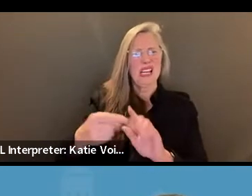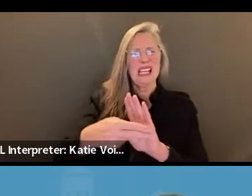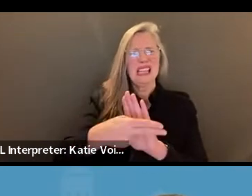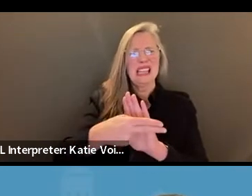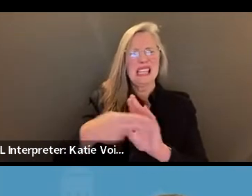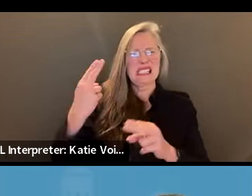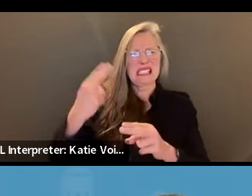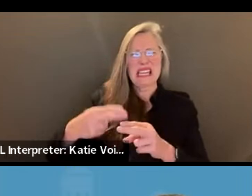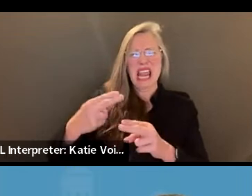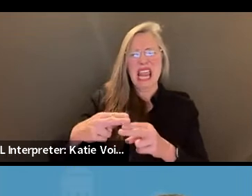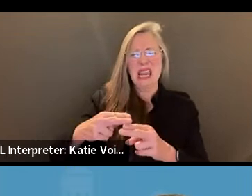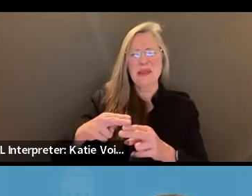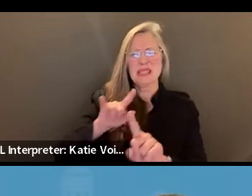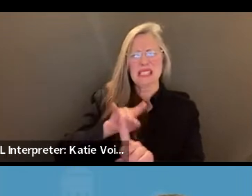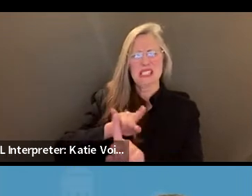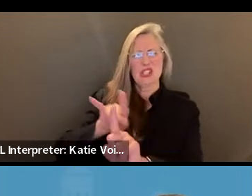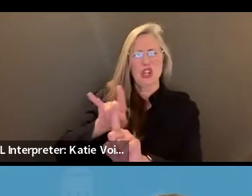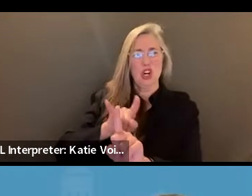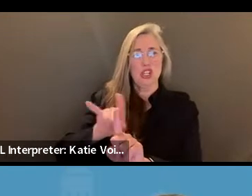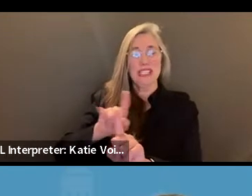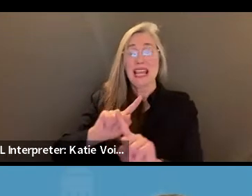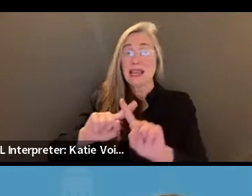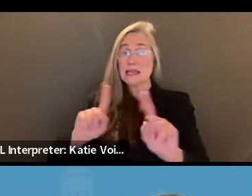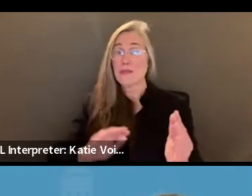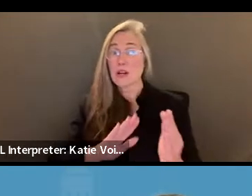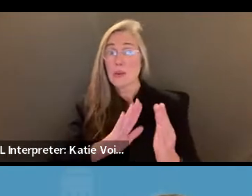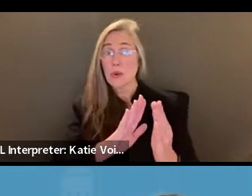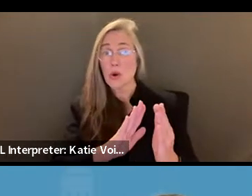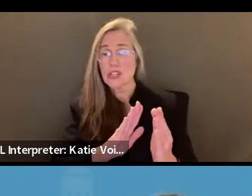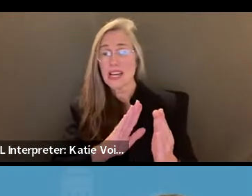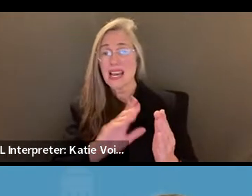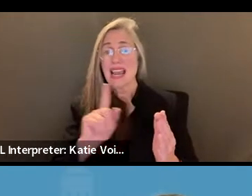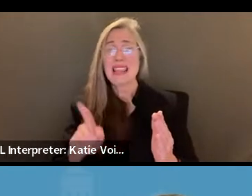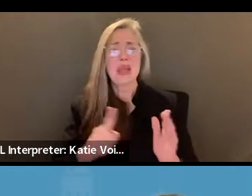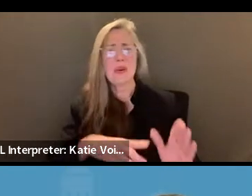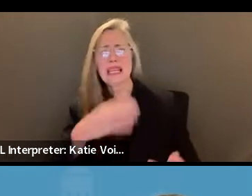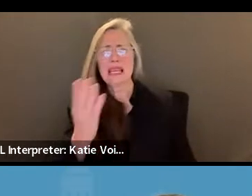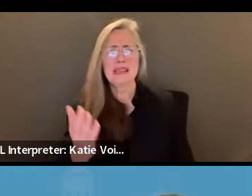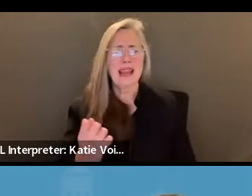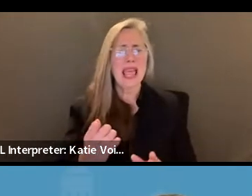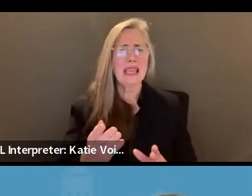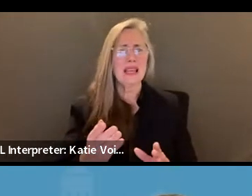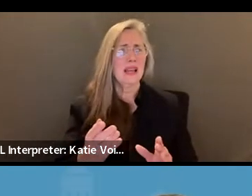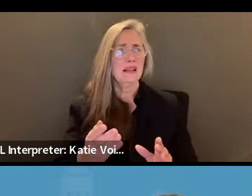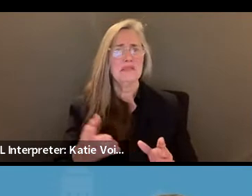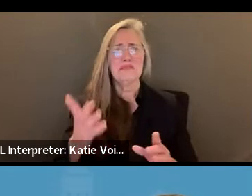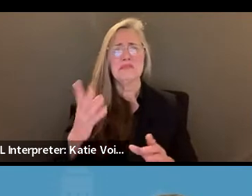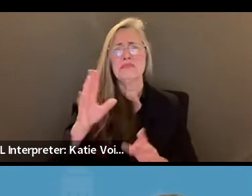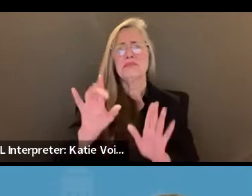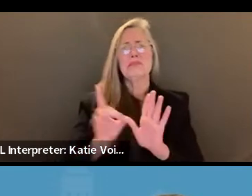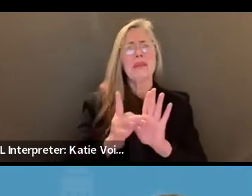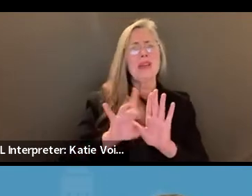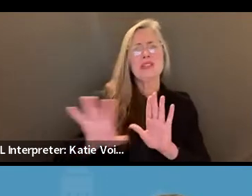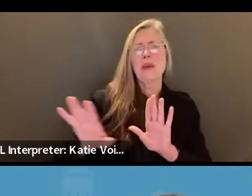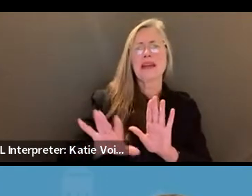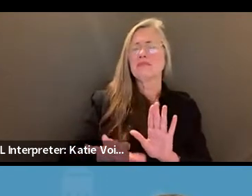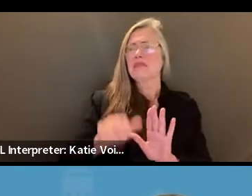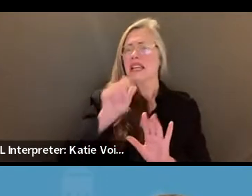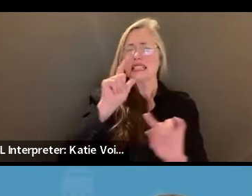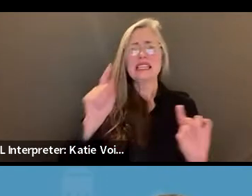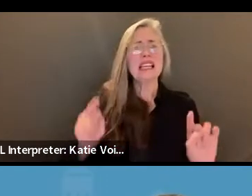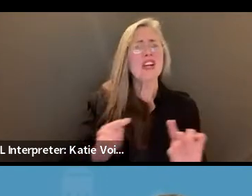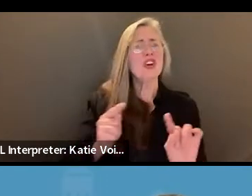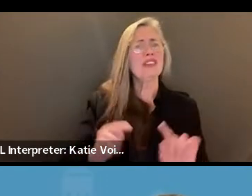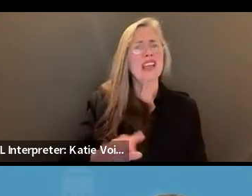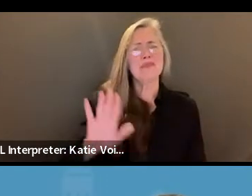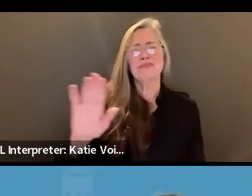there's a different approach. They're gonna get a bounce back like, oh, that didn't hurt them. No, because we're going to use all the tools that we